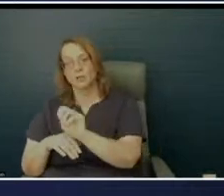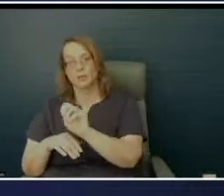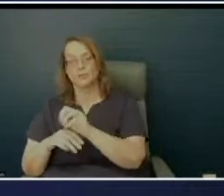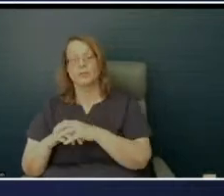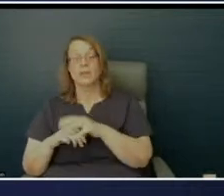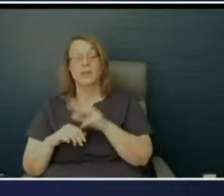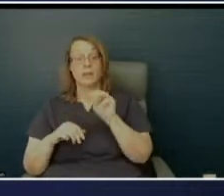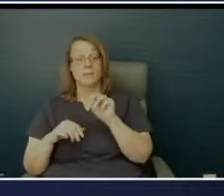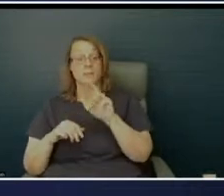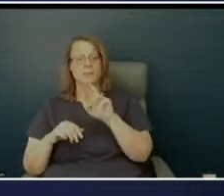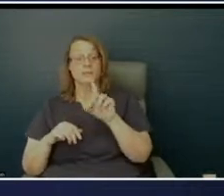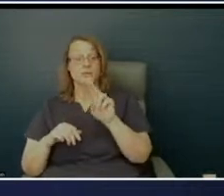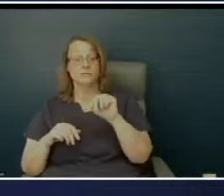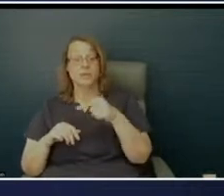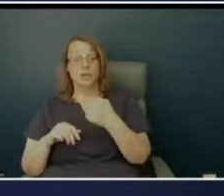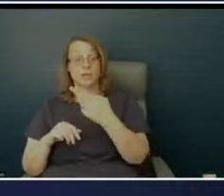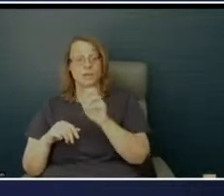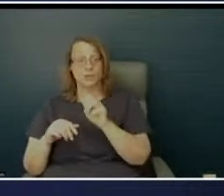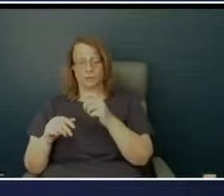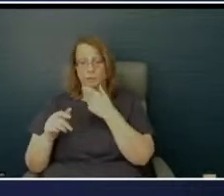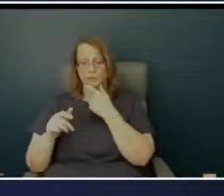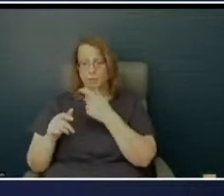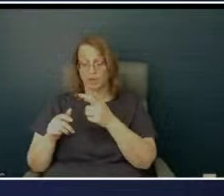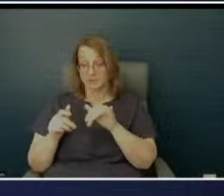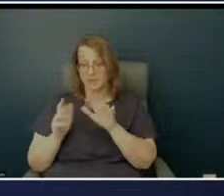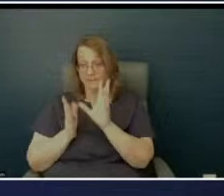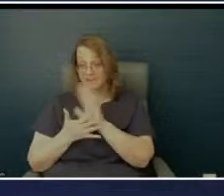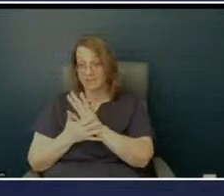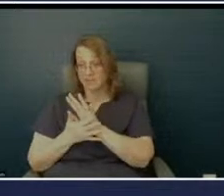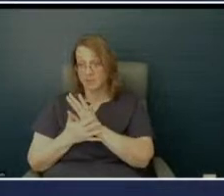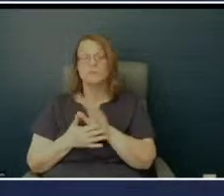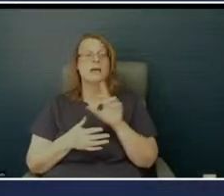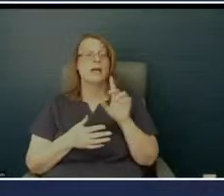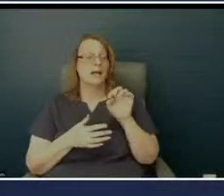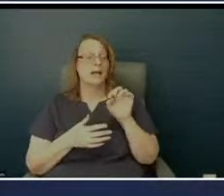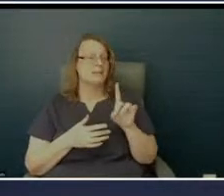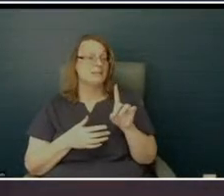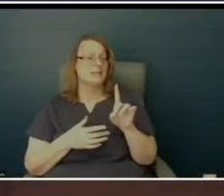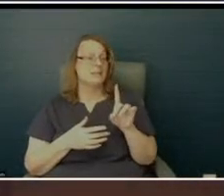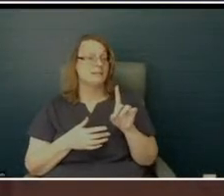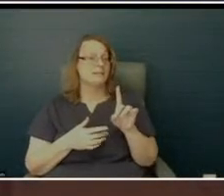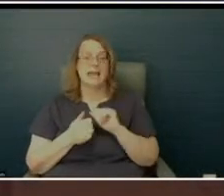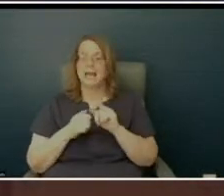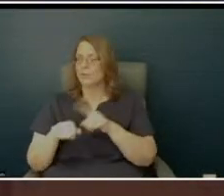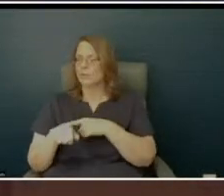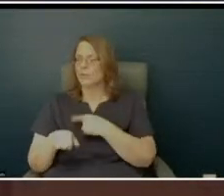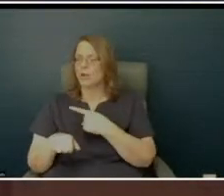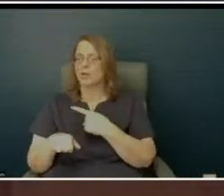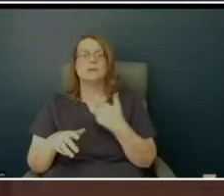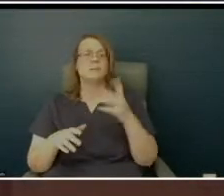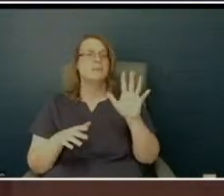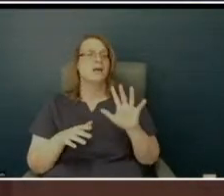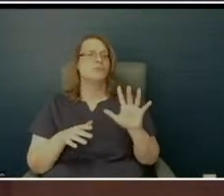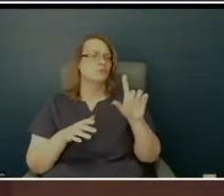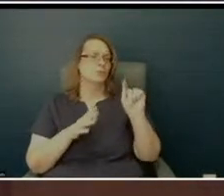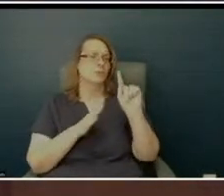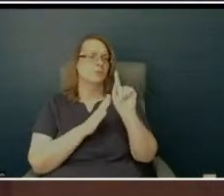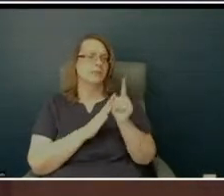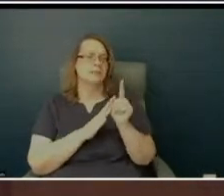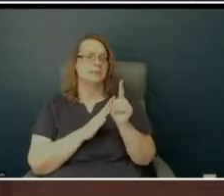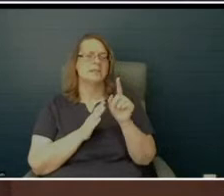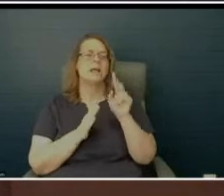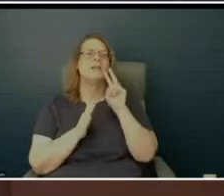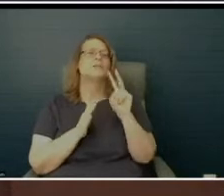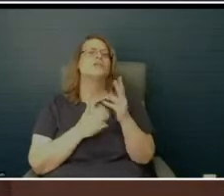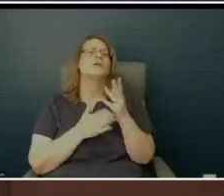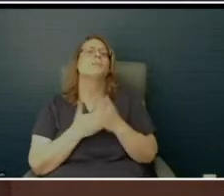this video? I did, Congressman. How long was the video? Approximately 20 minutes. Let's just take a look at an excerpt of